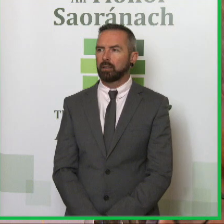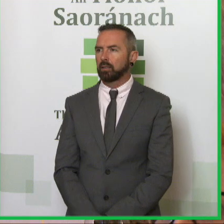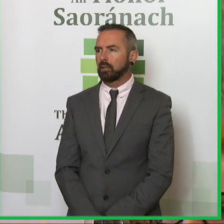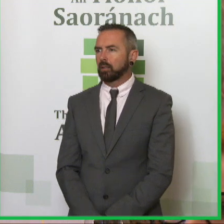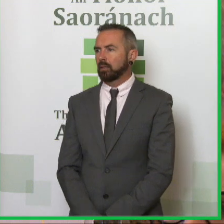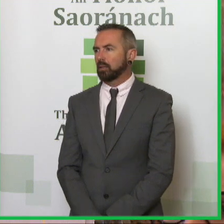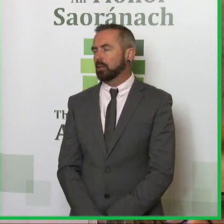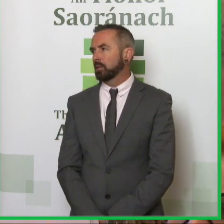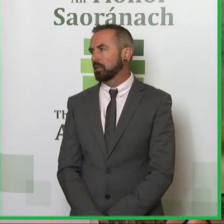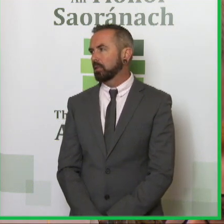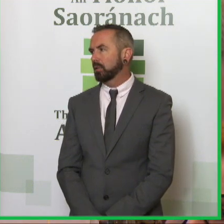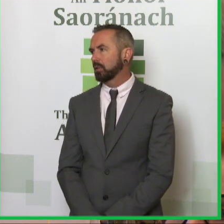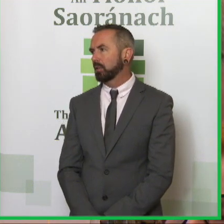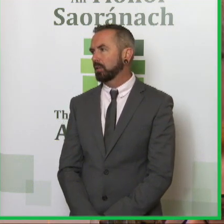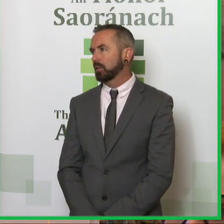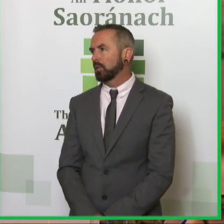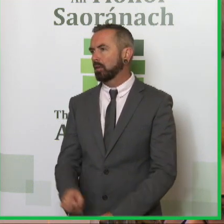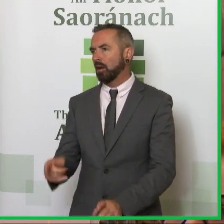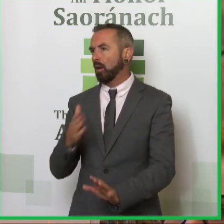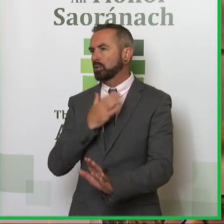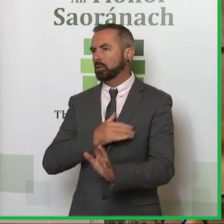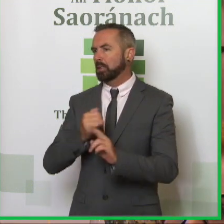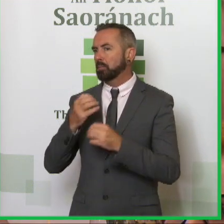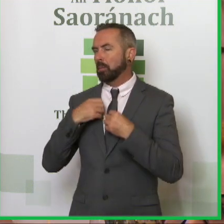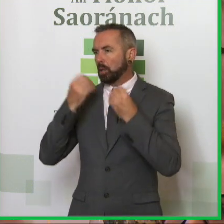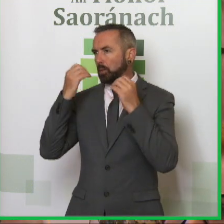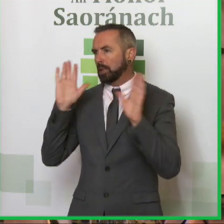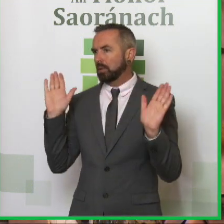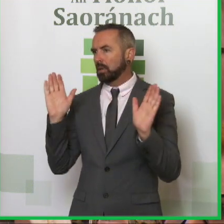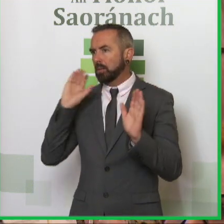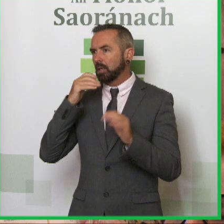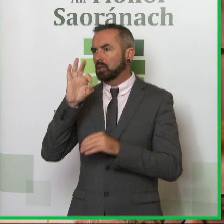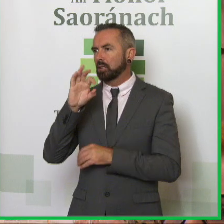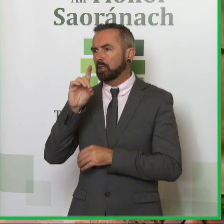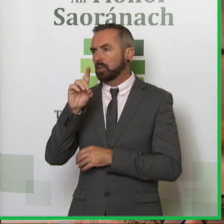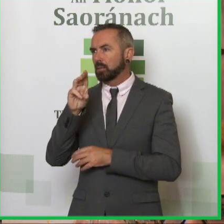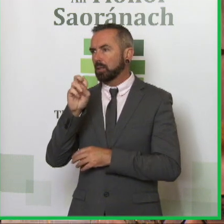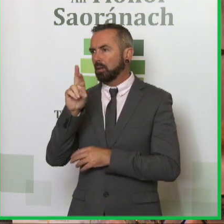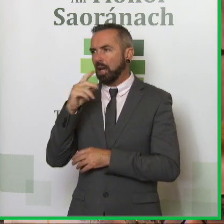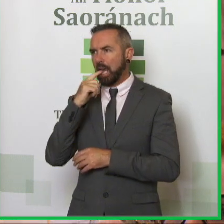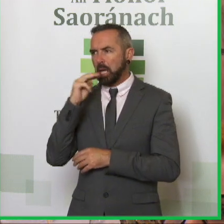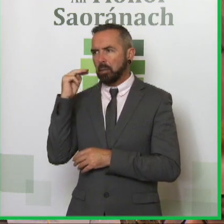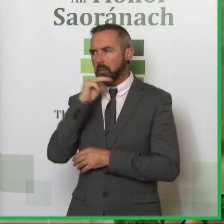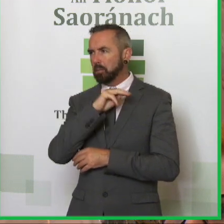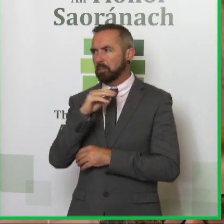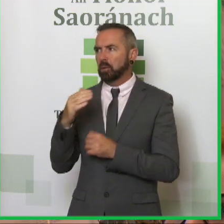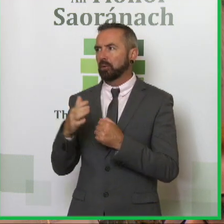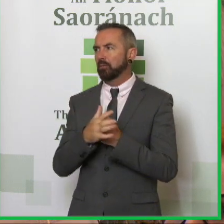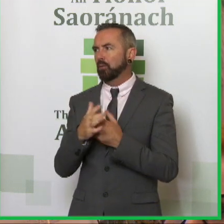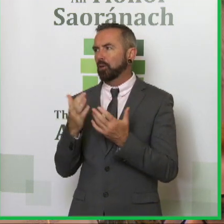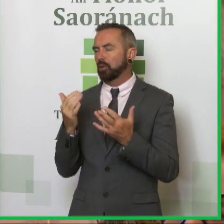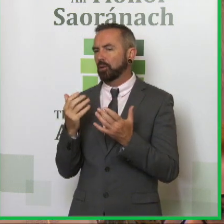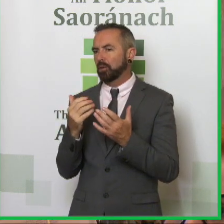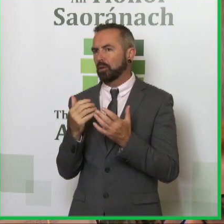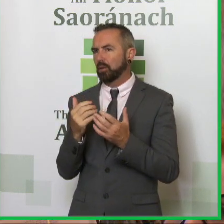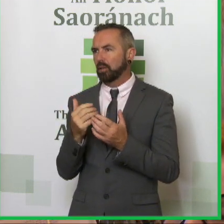Sorry, it's just in my opinion, and because GDPR is quite crucial for the